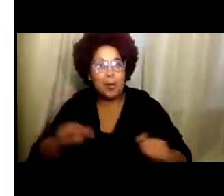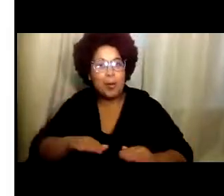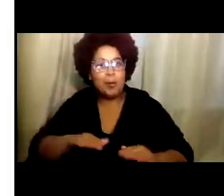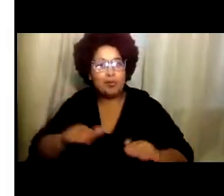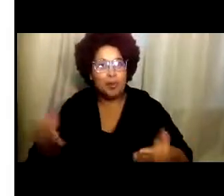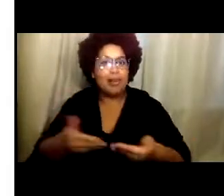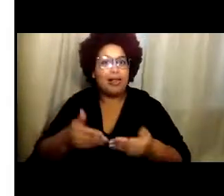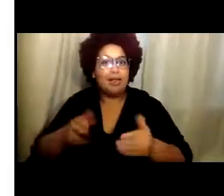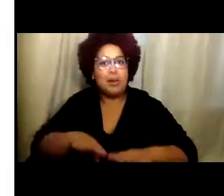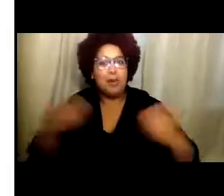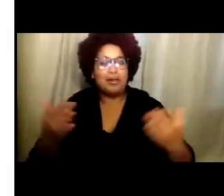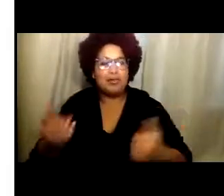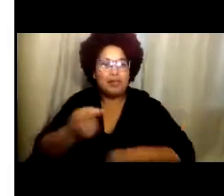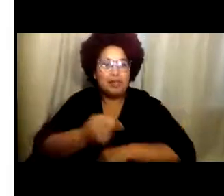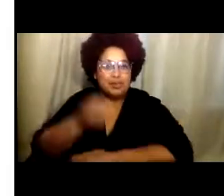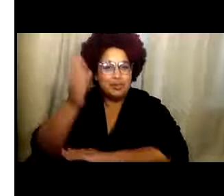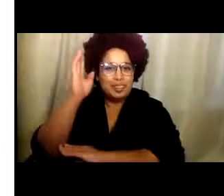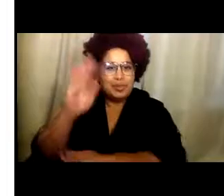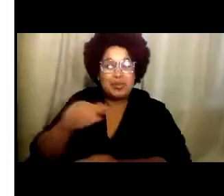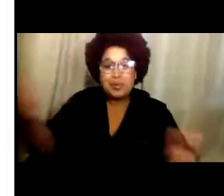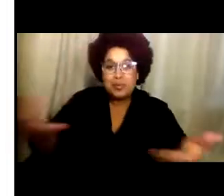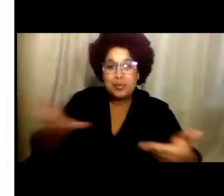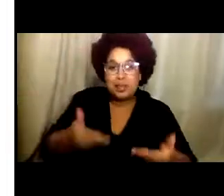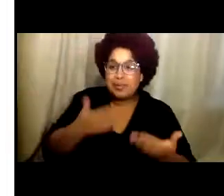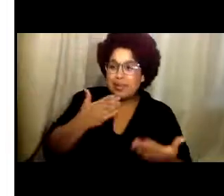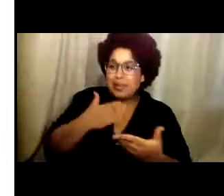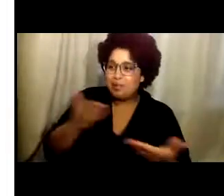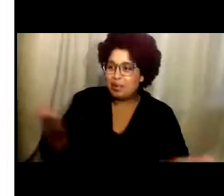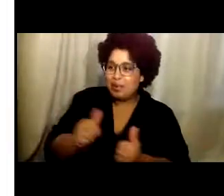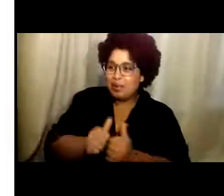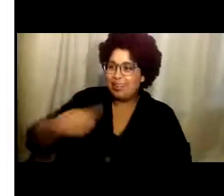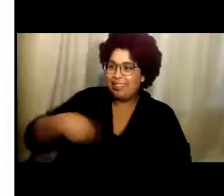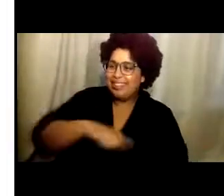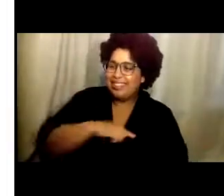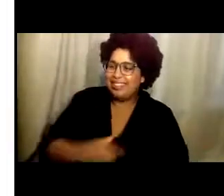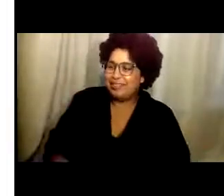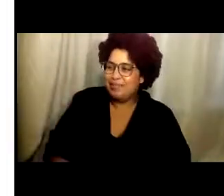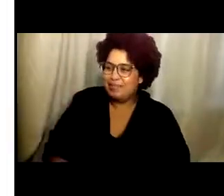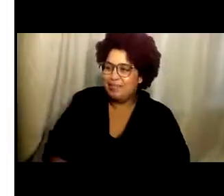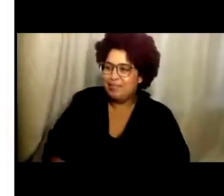and we welcome and thank you for being with us today.